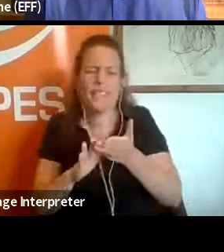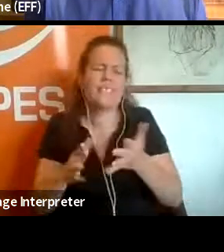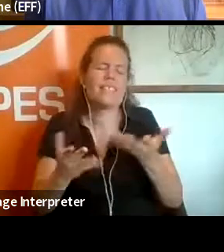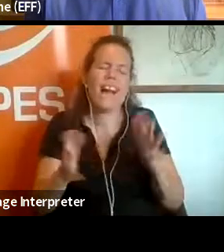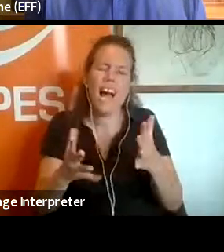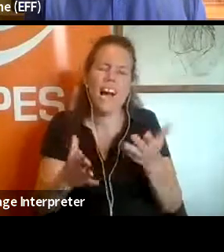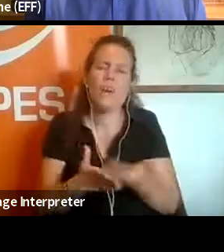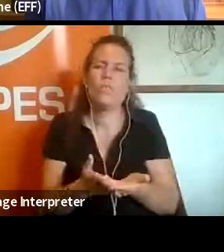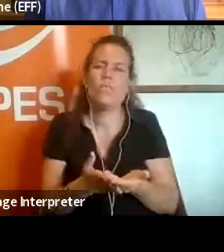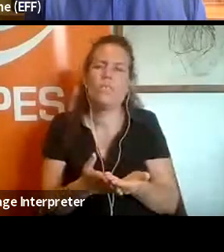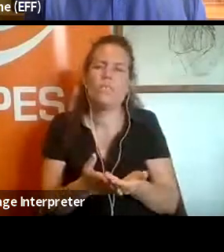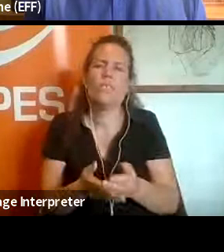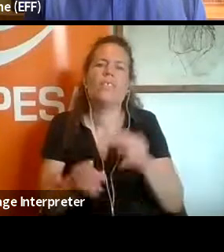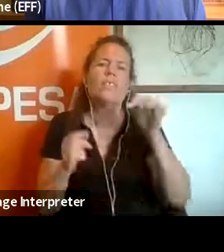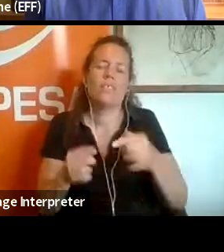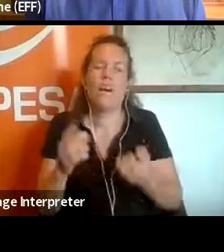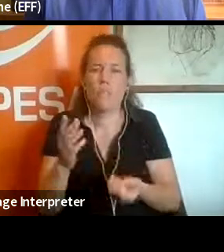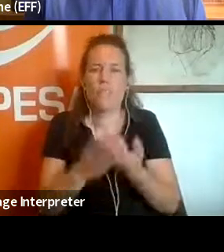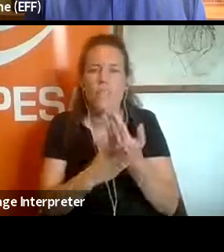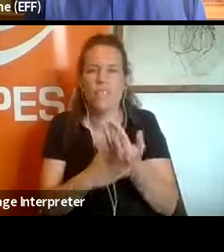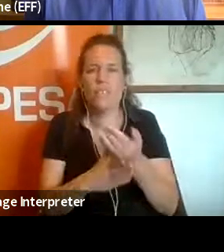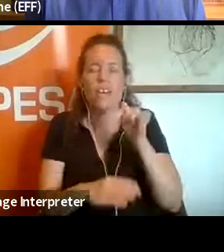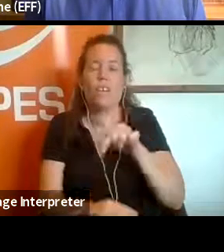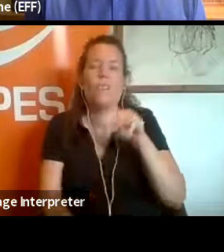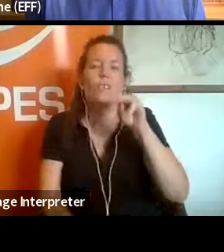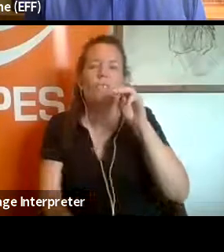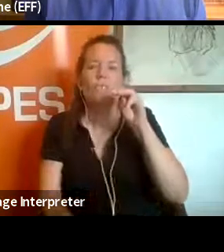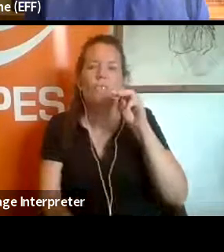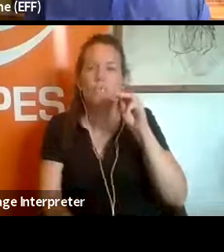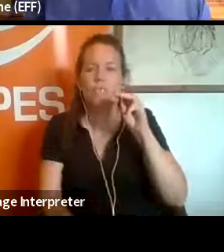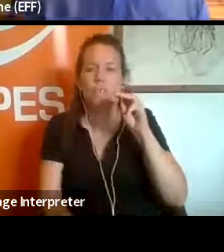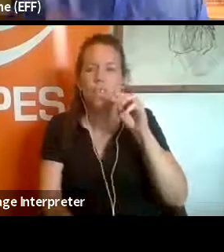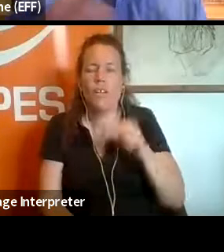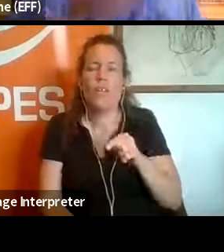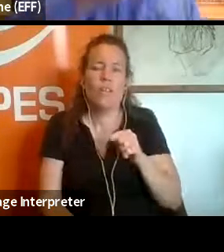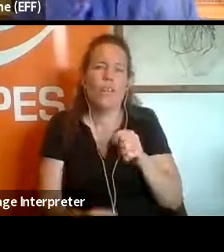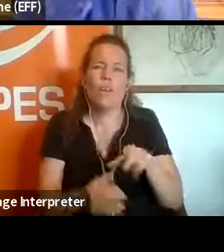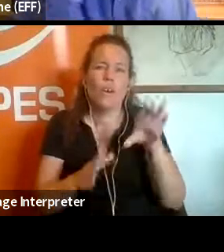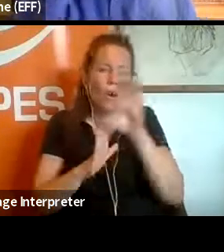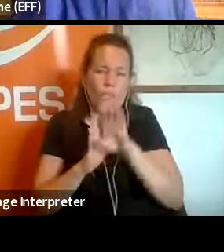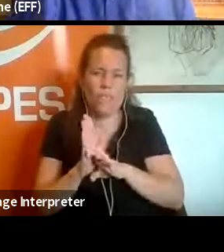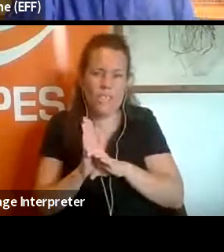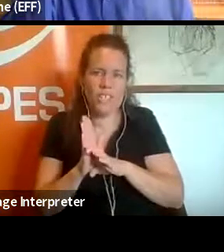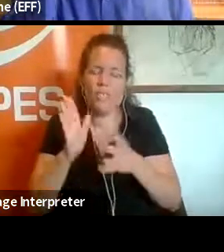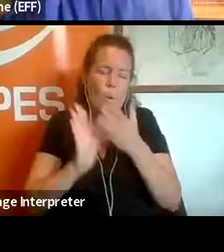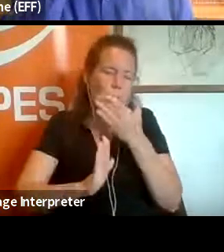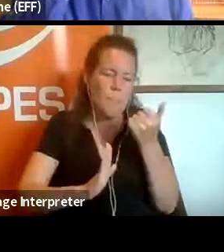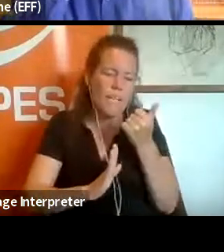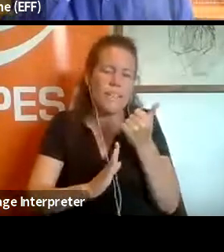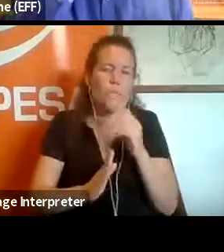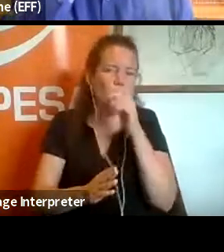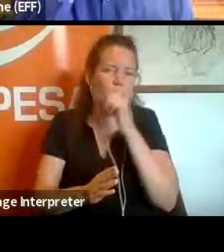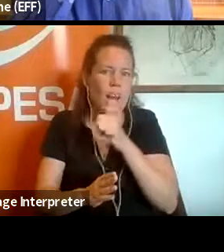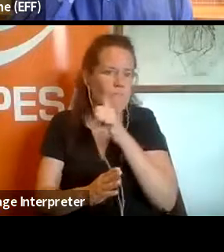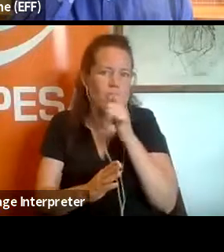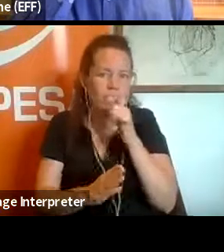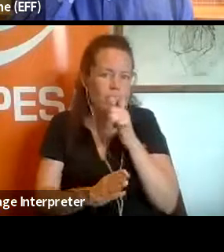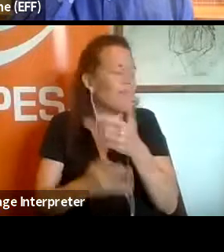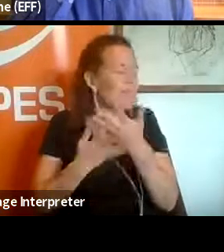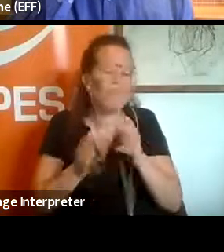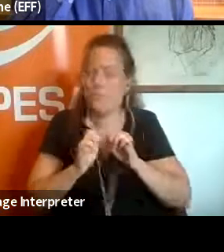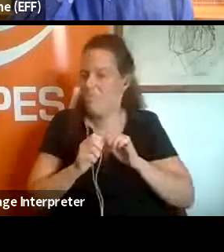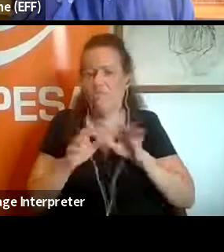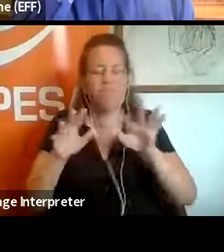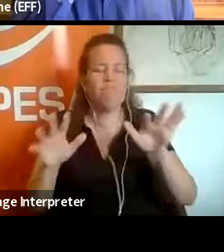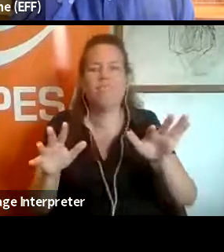to date, you look at the Malabo Convention on Data Privacy. It still hasn't got the number of countries